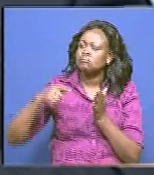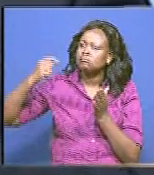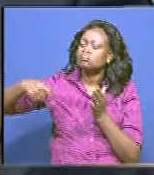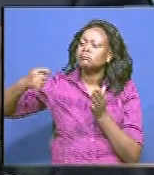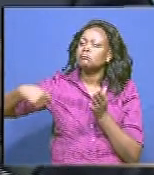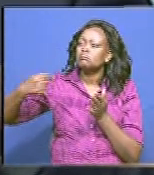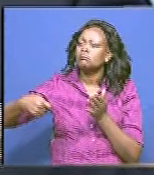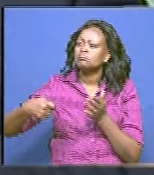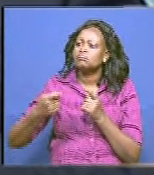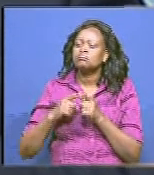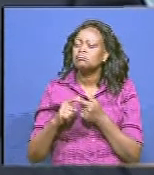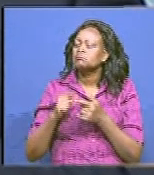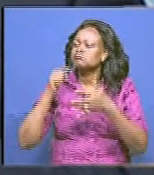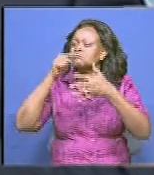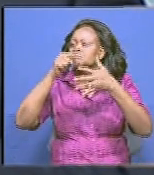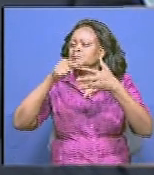And looking at all those,